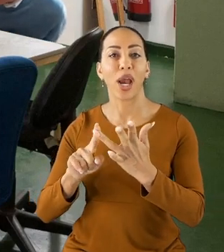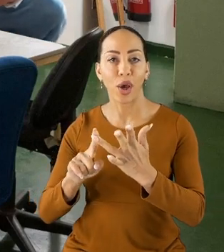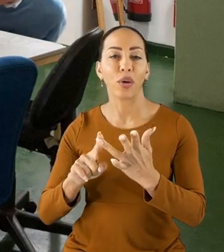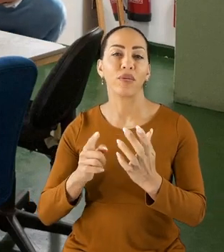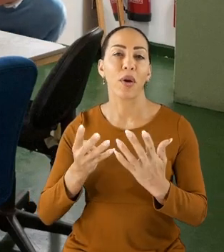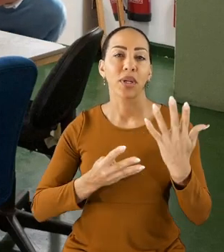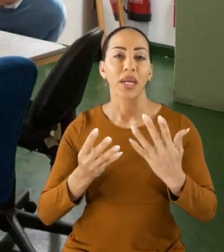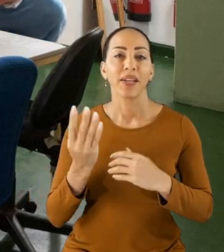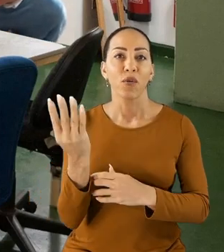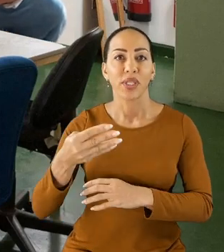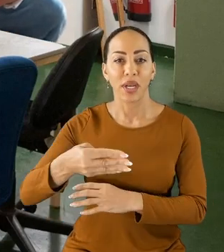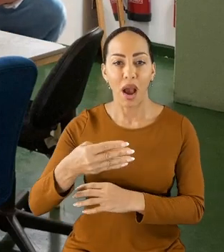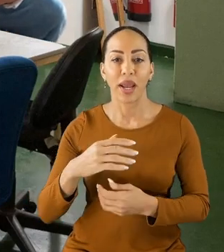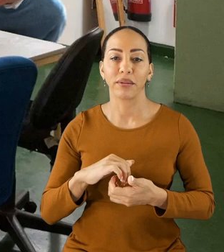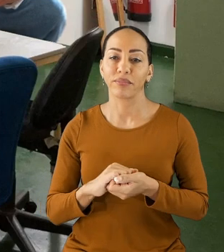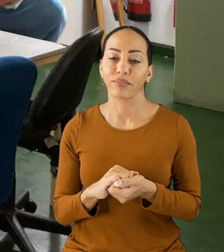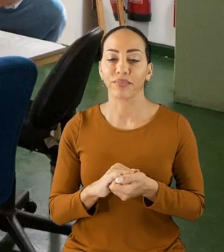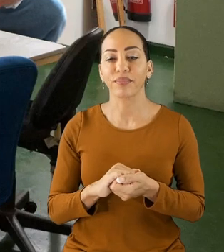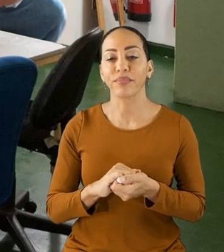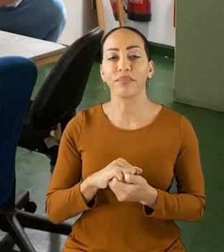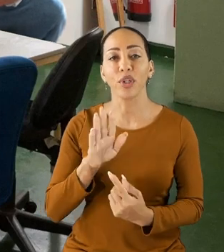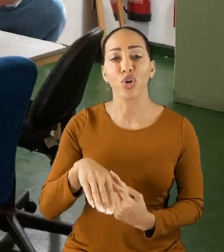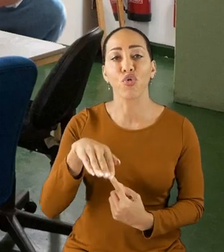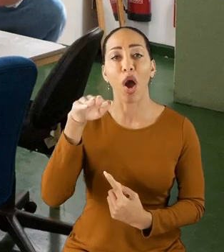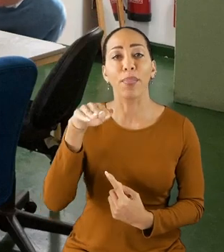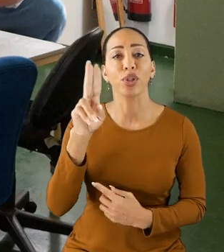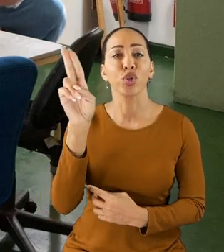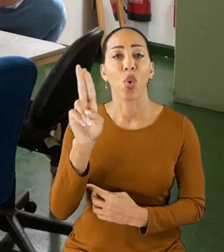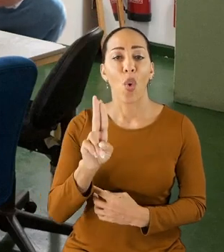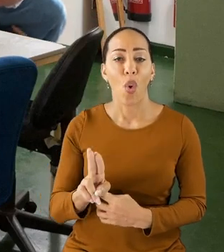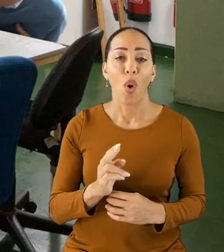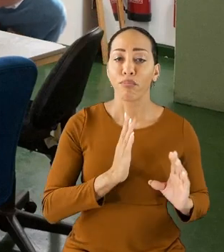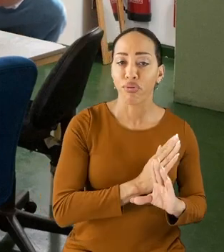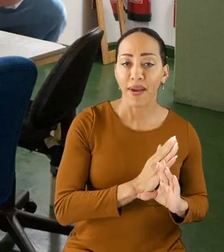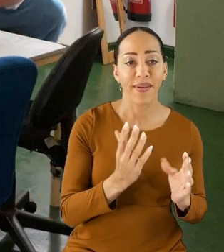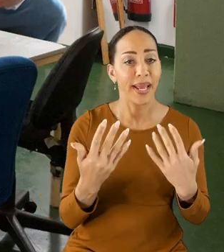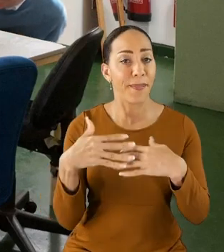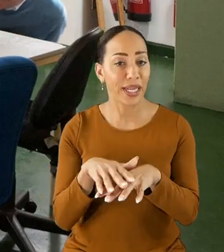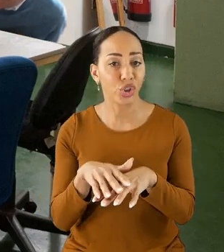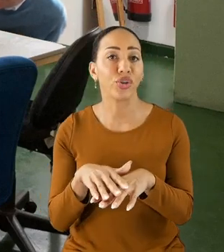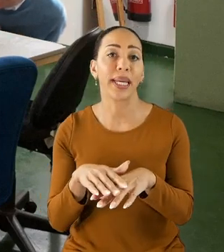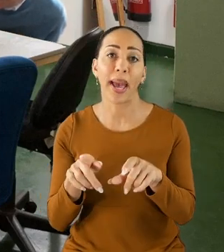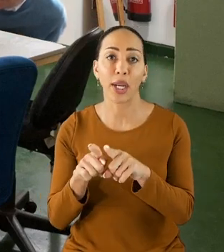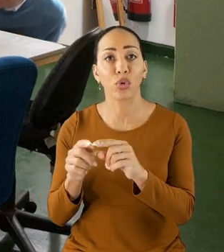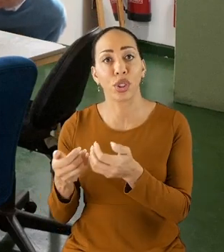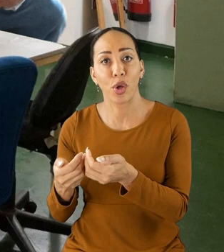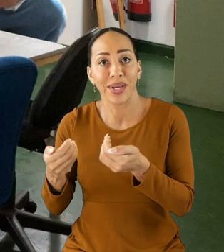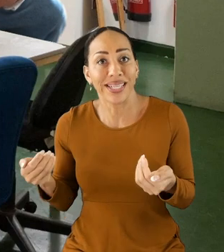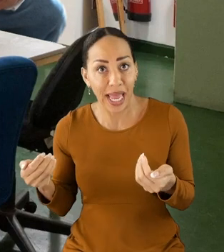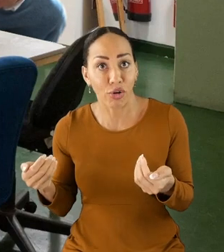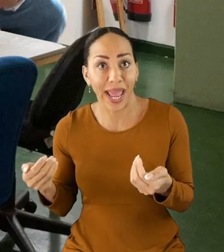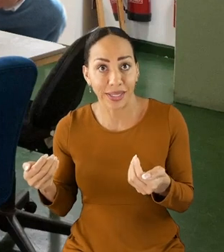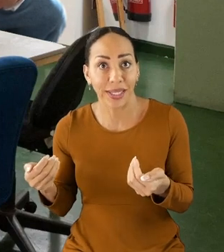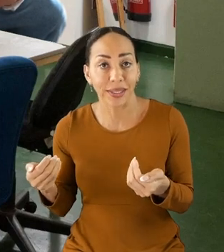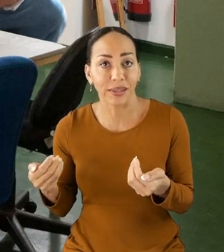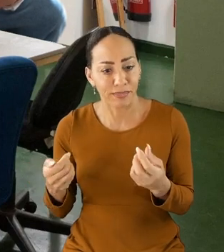from polio a long time ago now, 1949. And so therefore grew up through a school system,